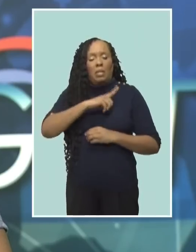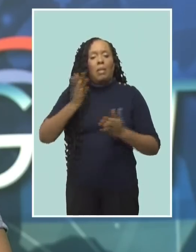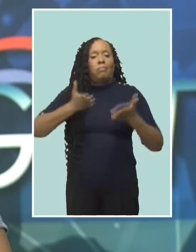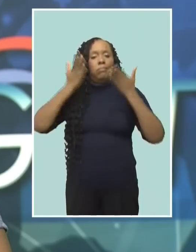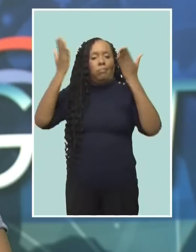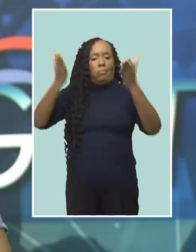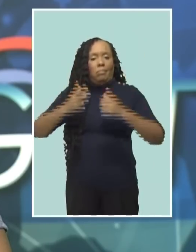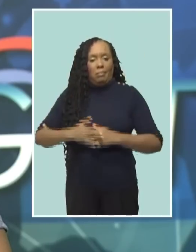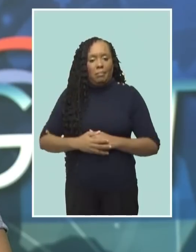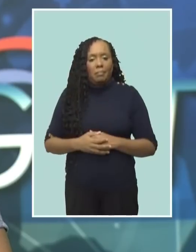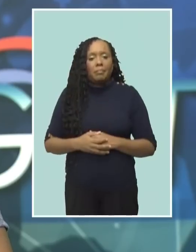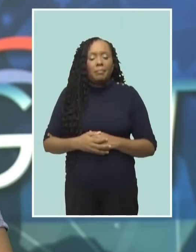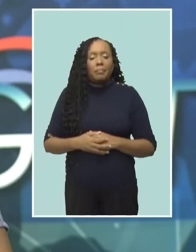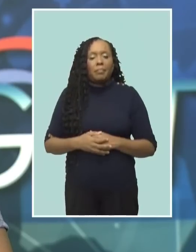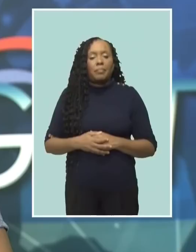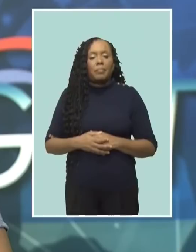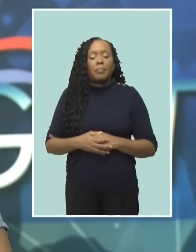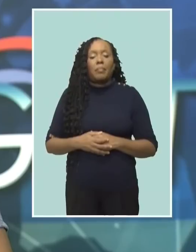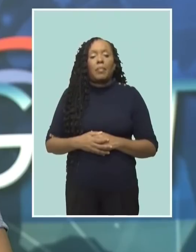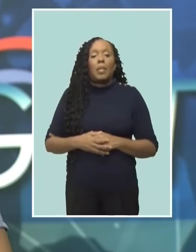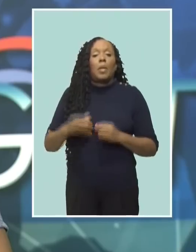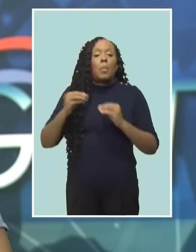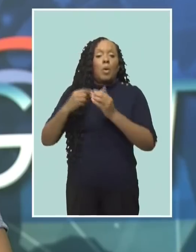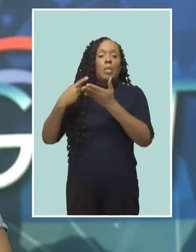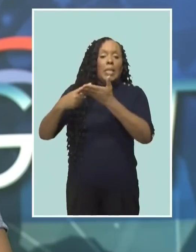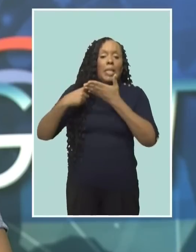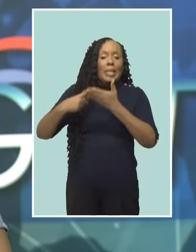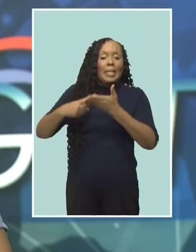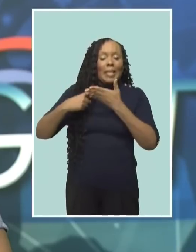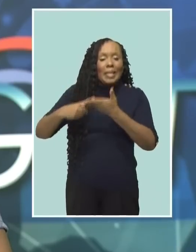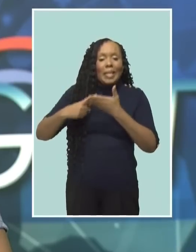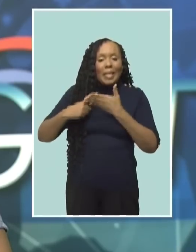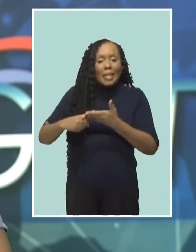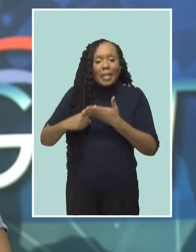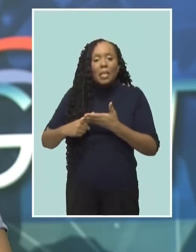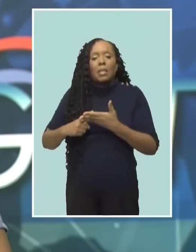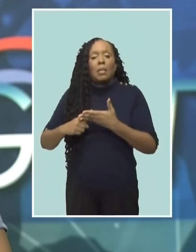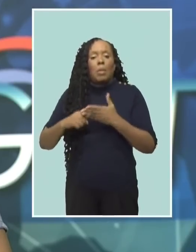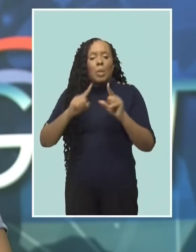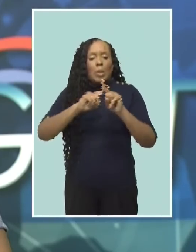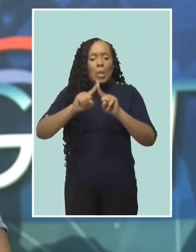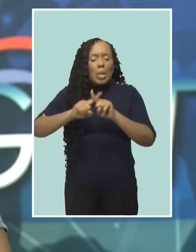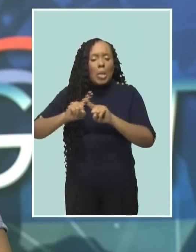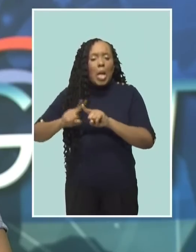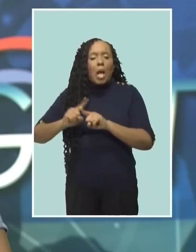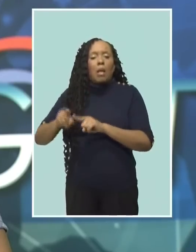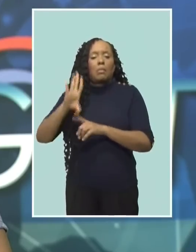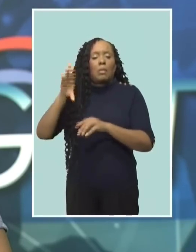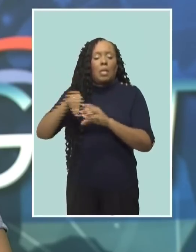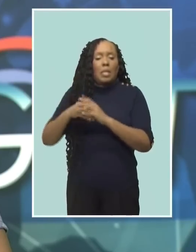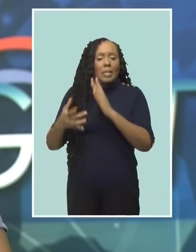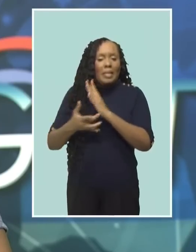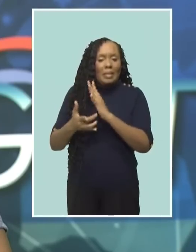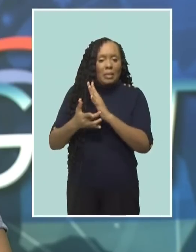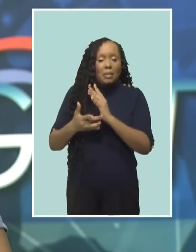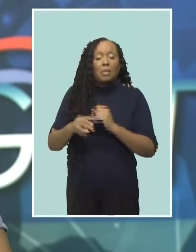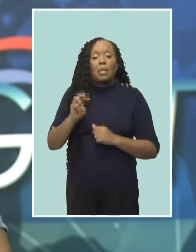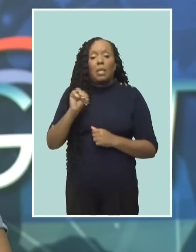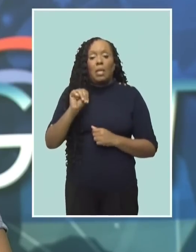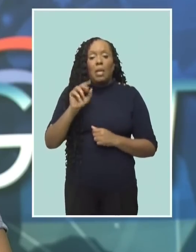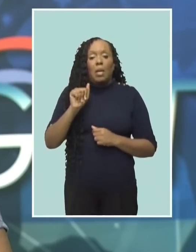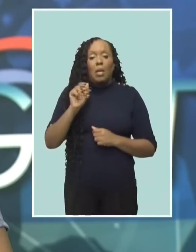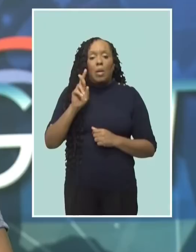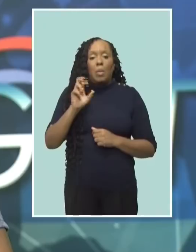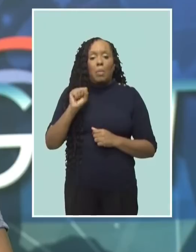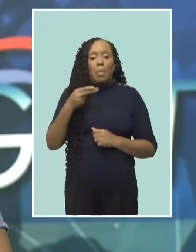major global discussions. This is as a result of the appointment of Minister of Industry, Innovation, Science and Technology, Marcia